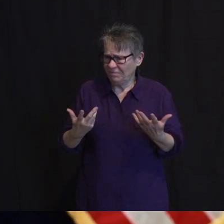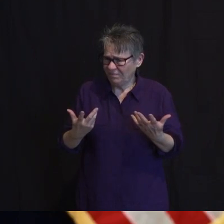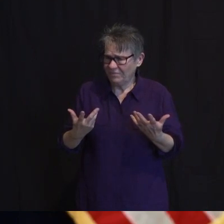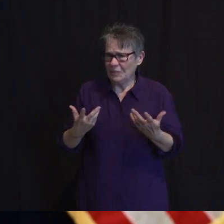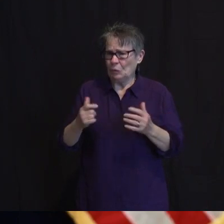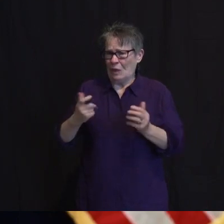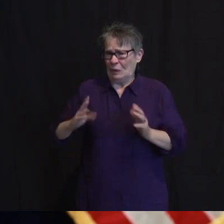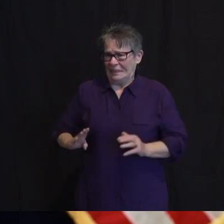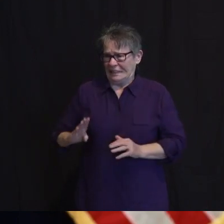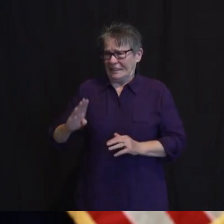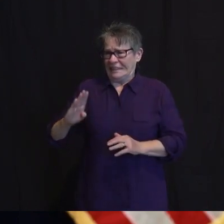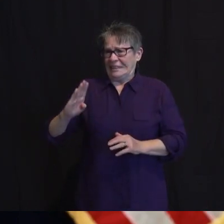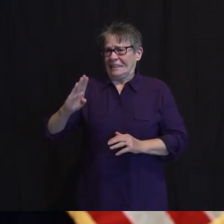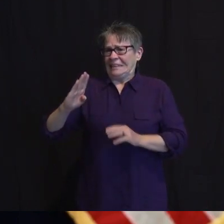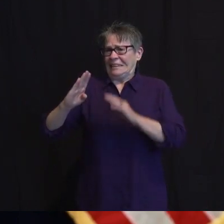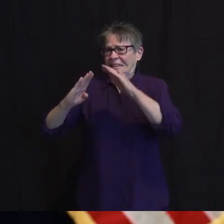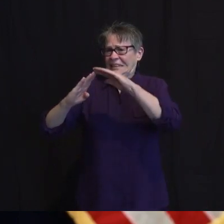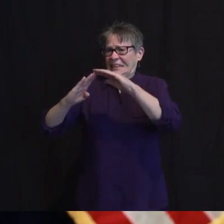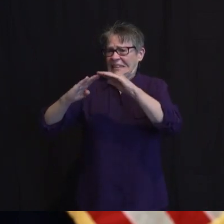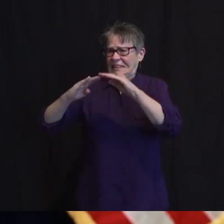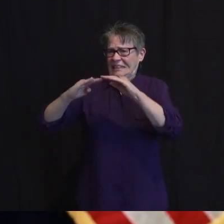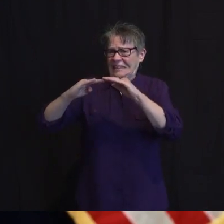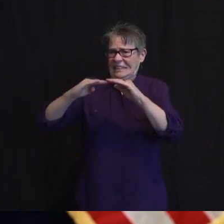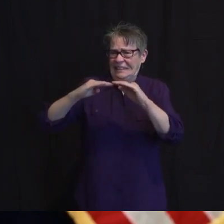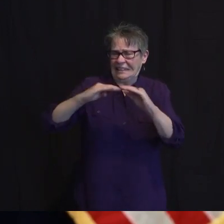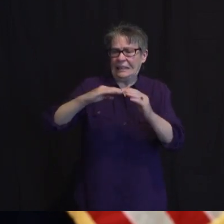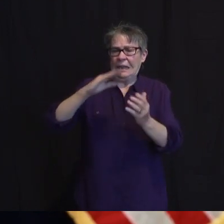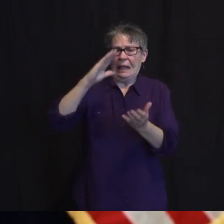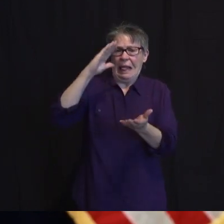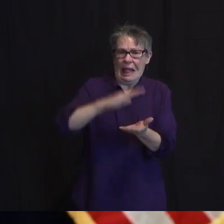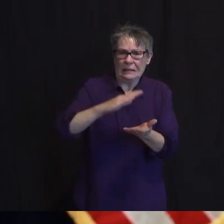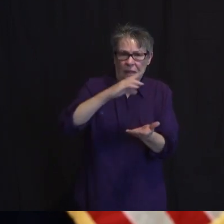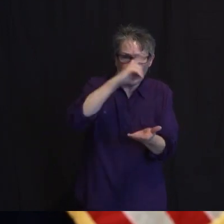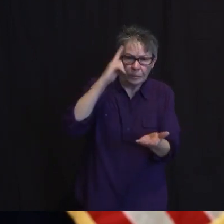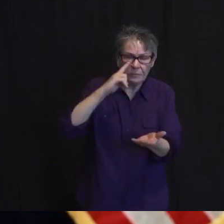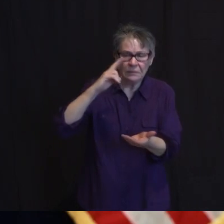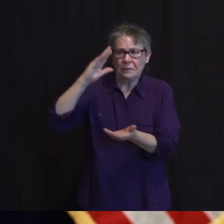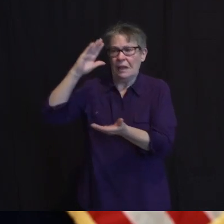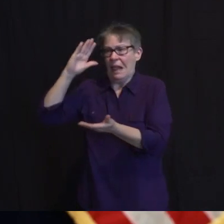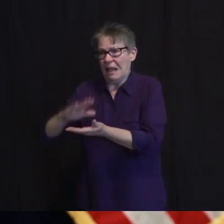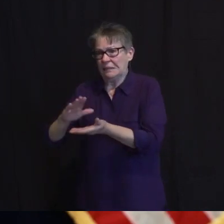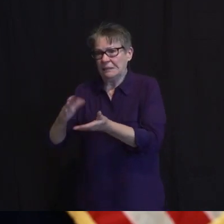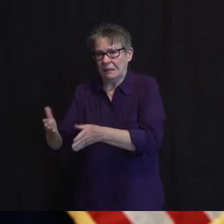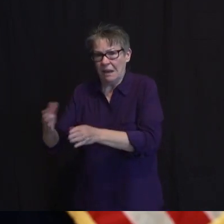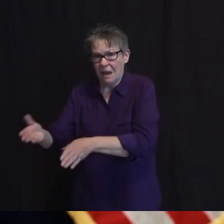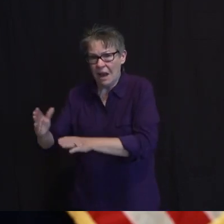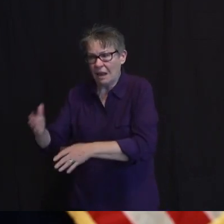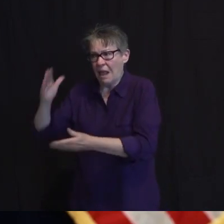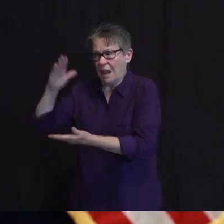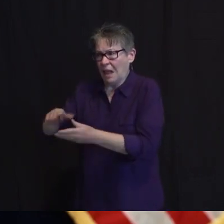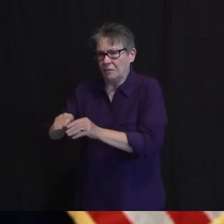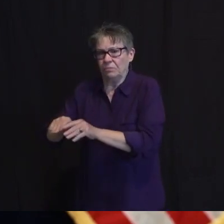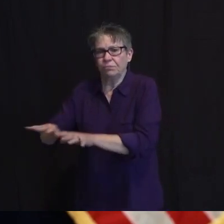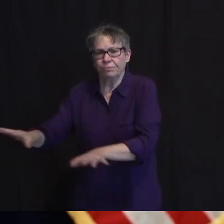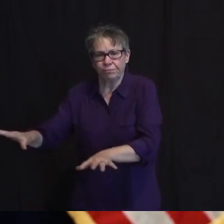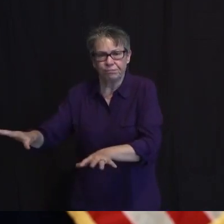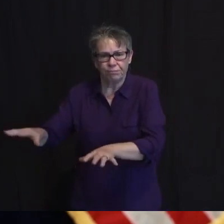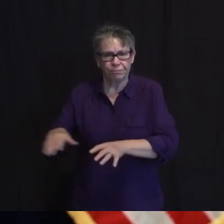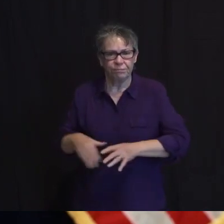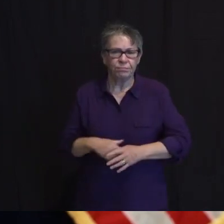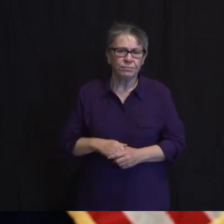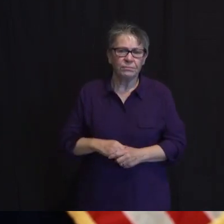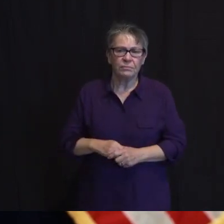and ultimately fatalities. And the number one thing all of us can do, and you're doing, New Jersey, an